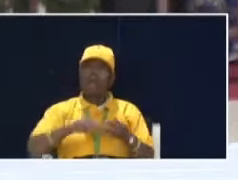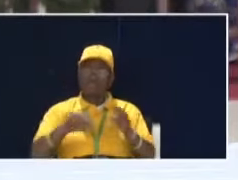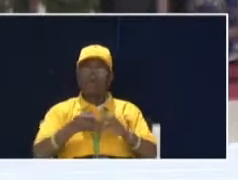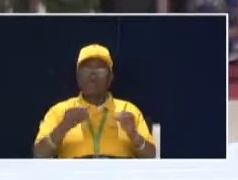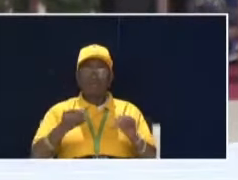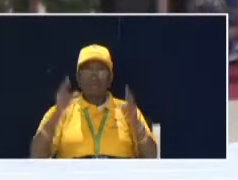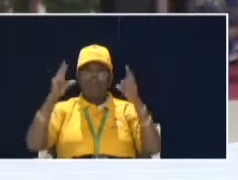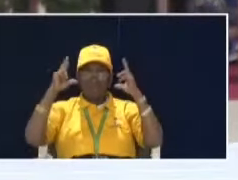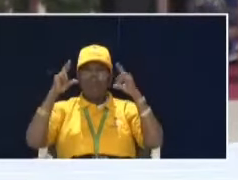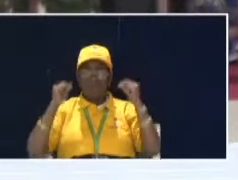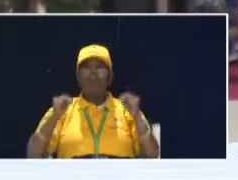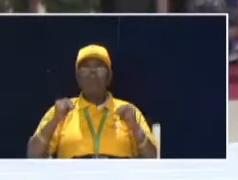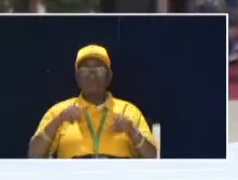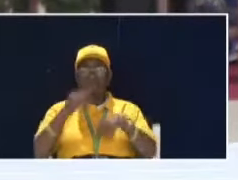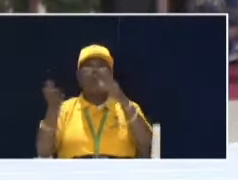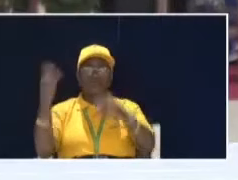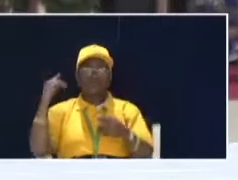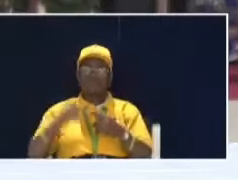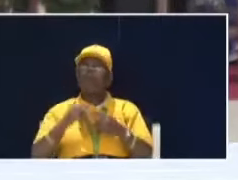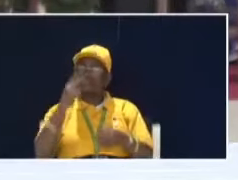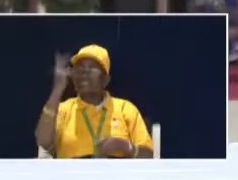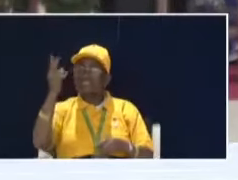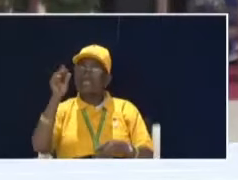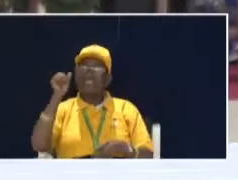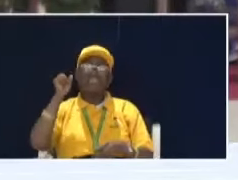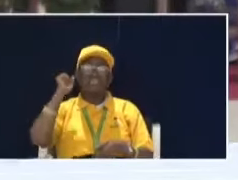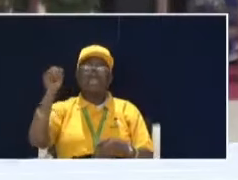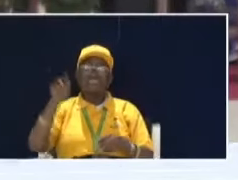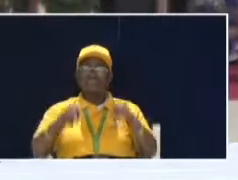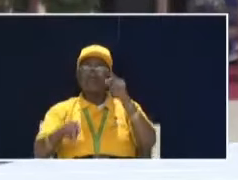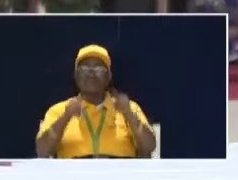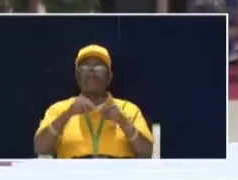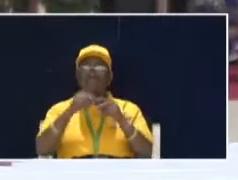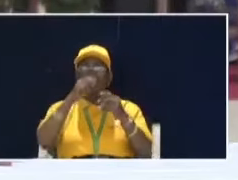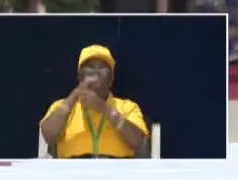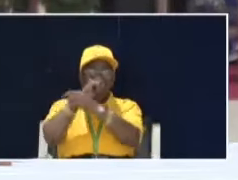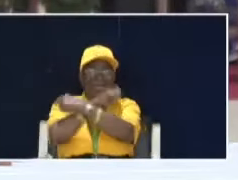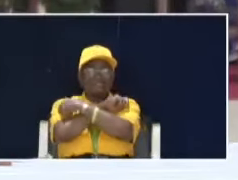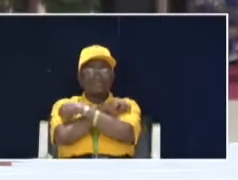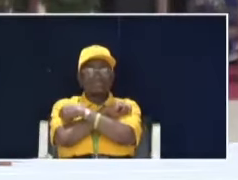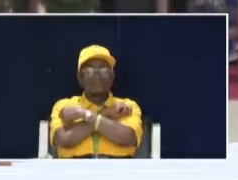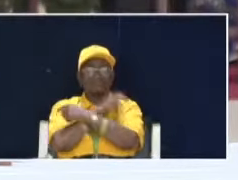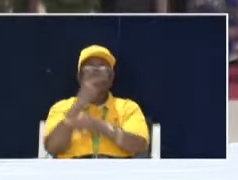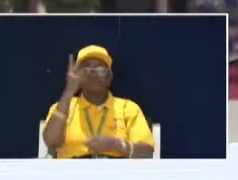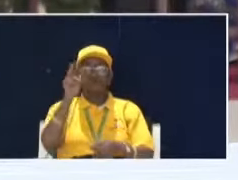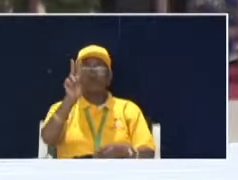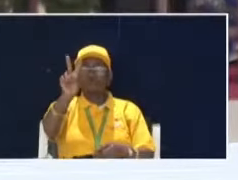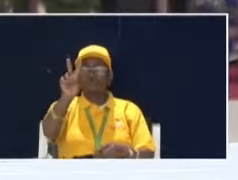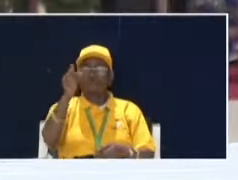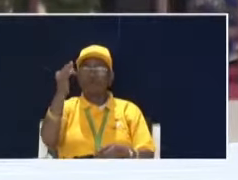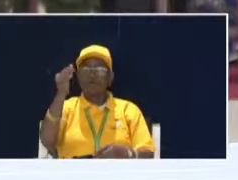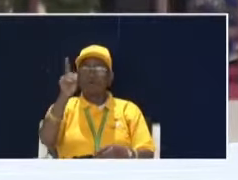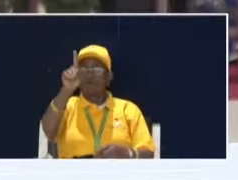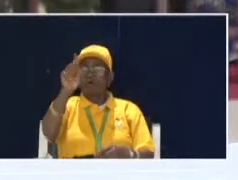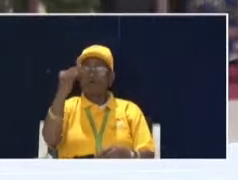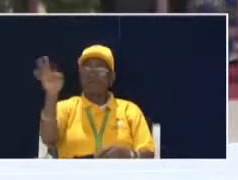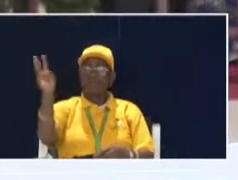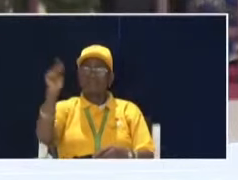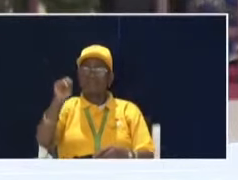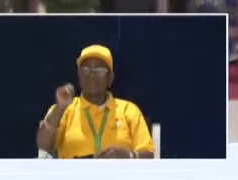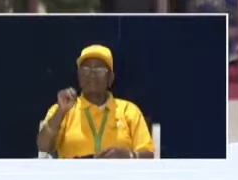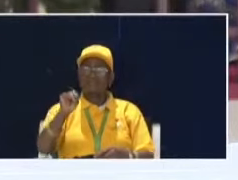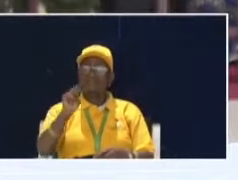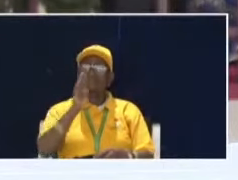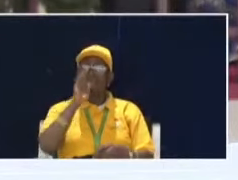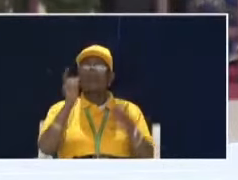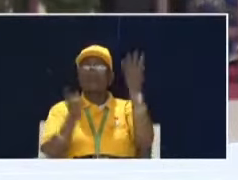see his brethren in Egypt, saw two of them. I saw one of them being